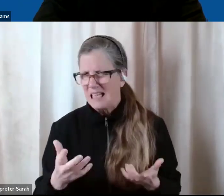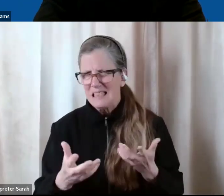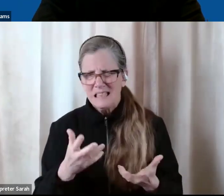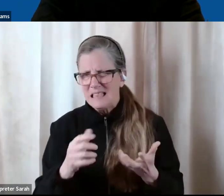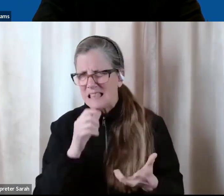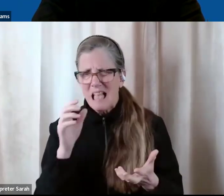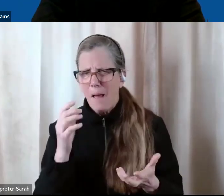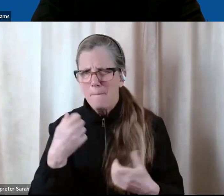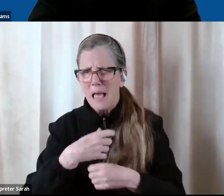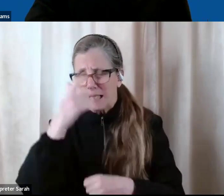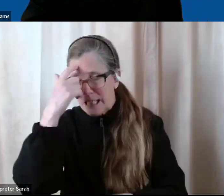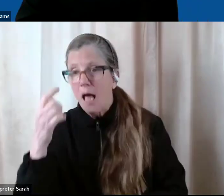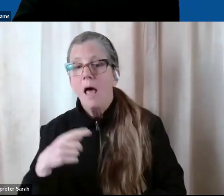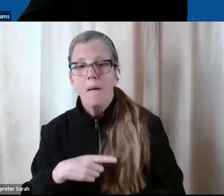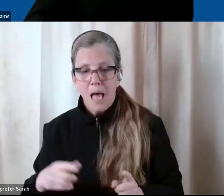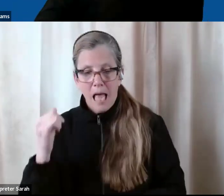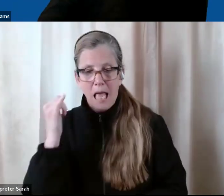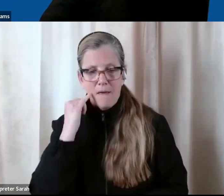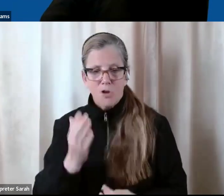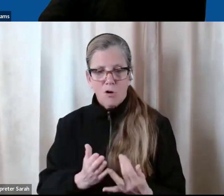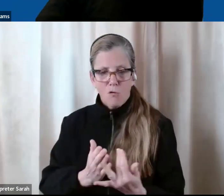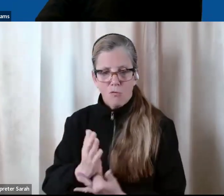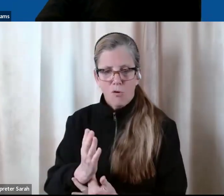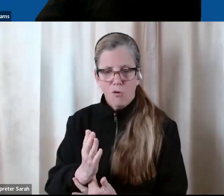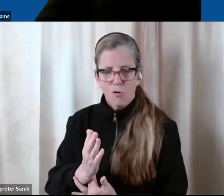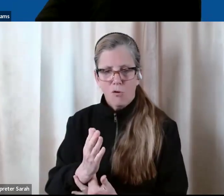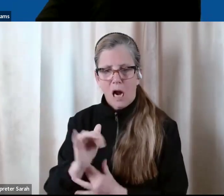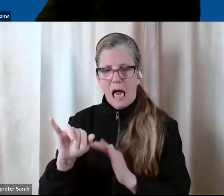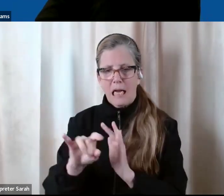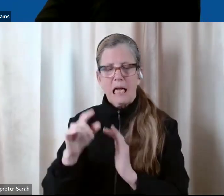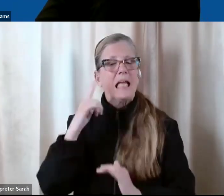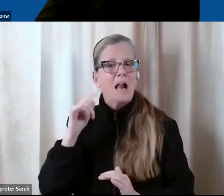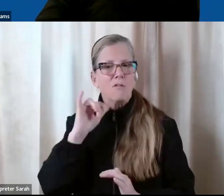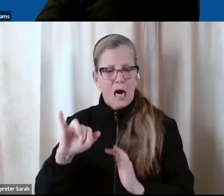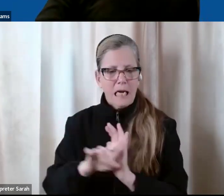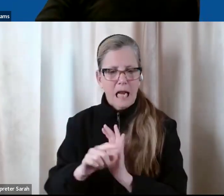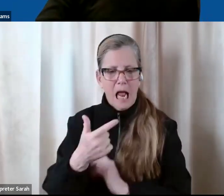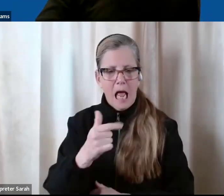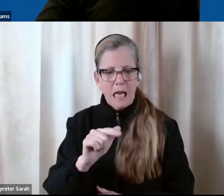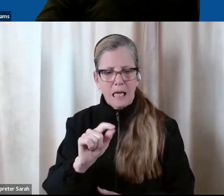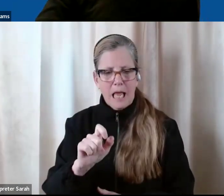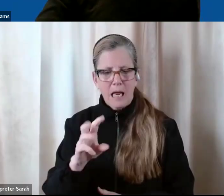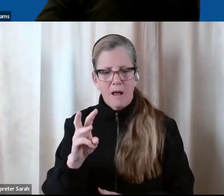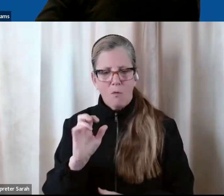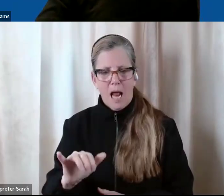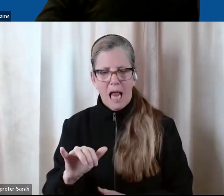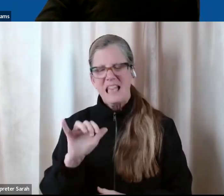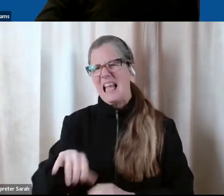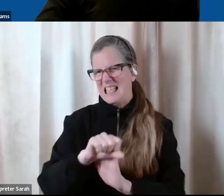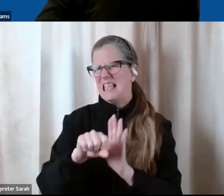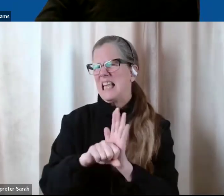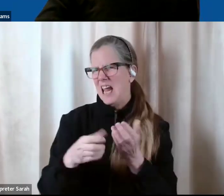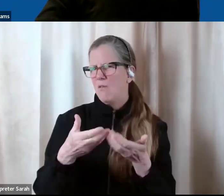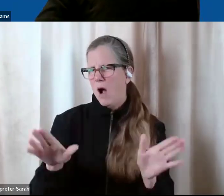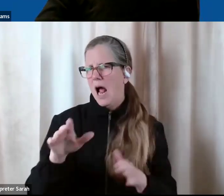statewide platform, and we connect and serve any agency statewide, as far as login.gov is concerned,